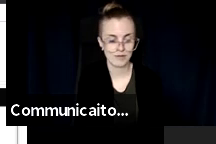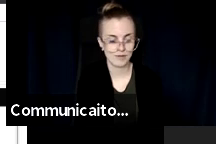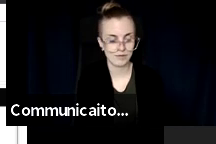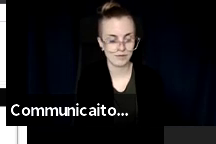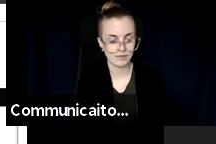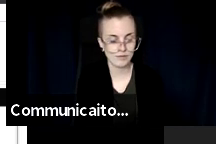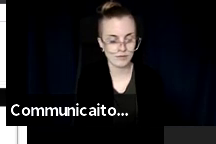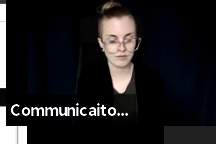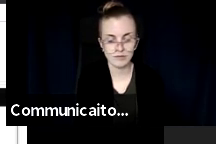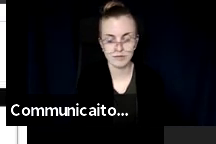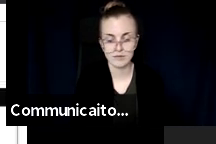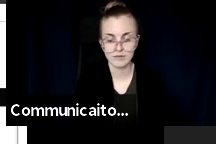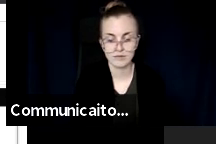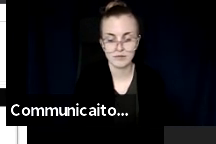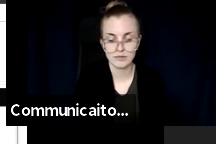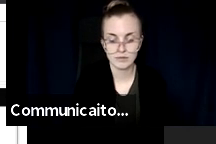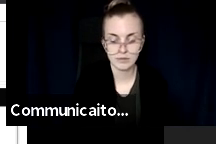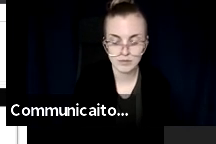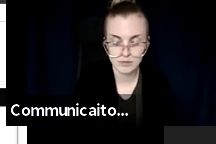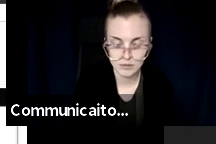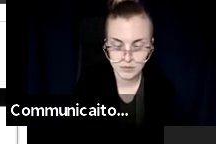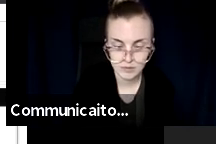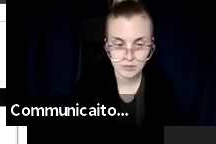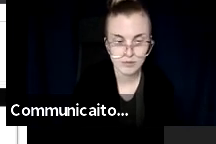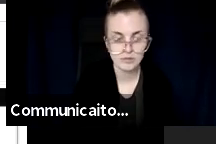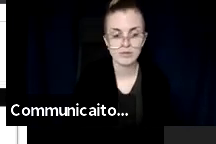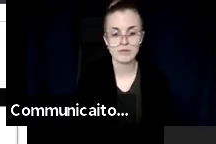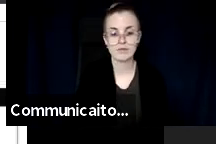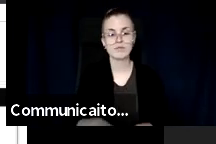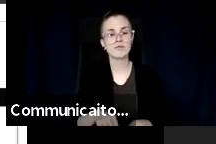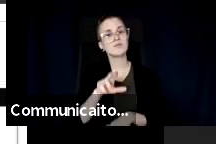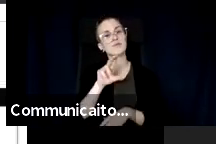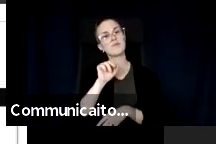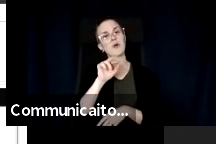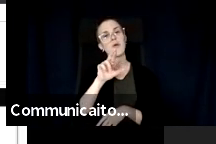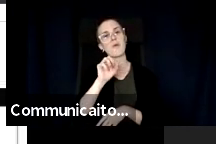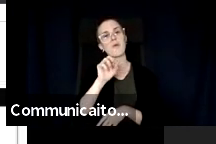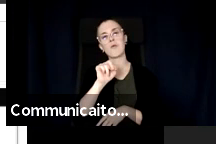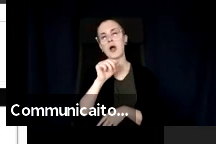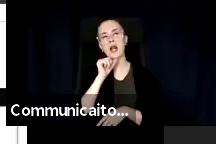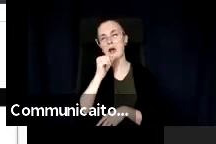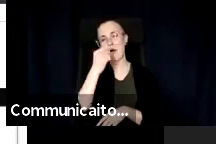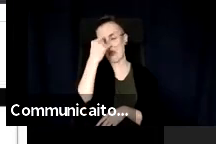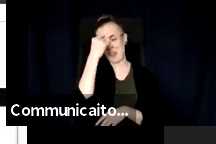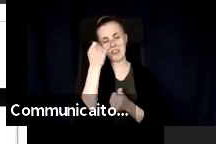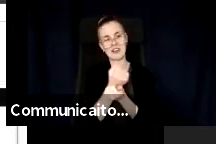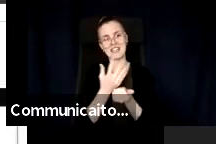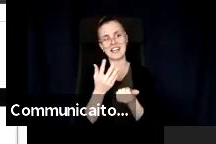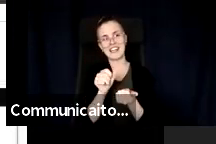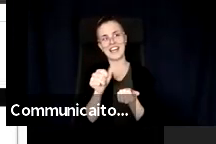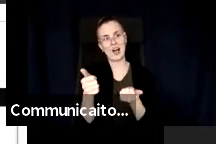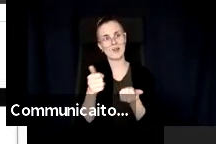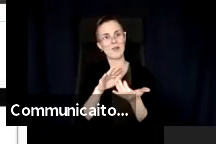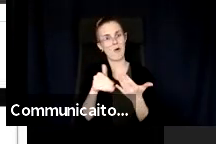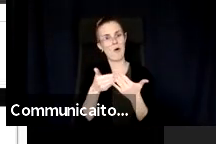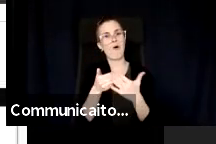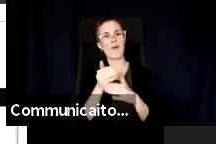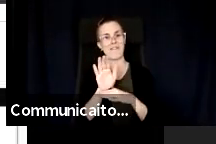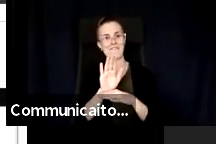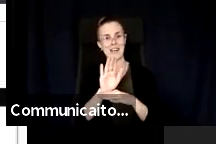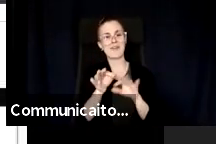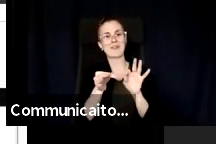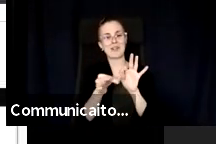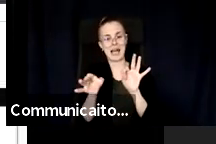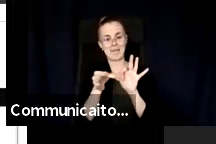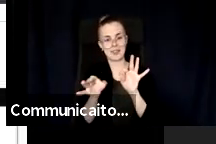No, Ron, I don't think there's anything else. All right. The videos are all captioned, but we will lose